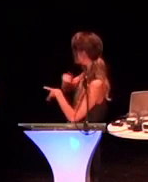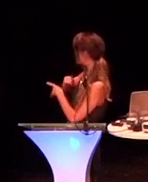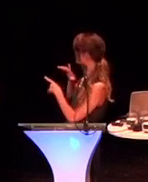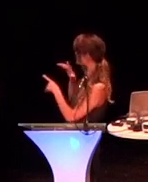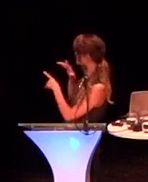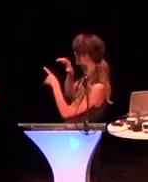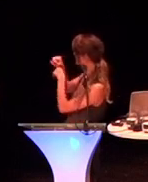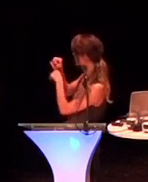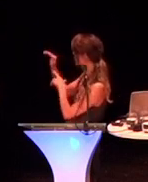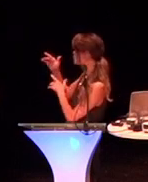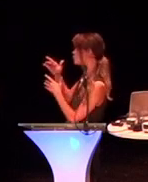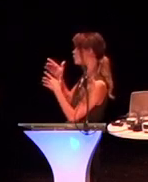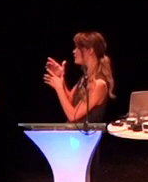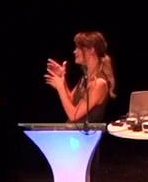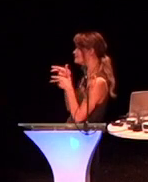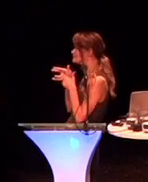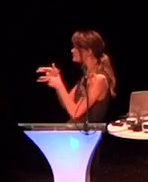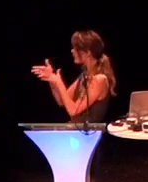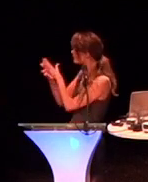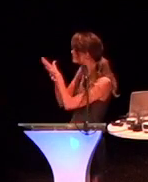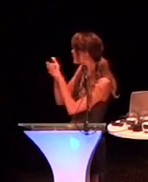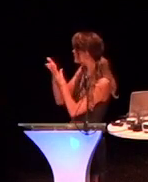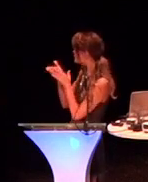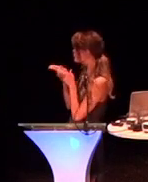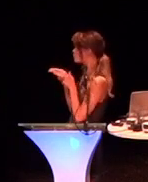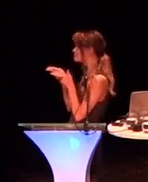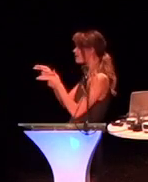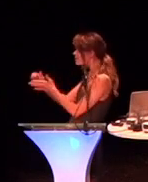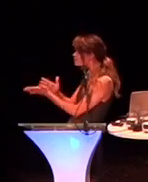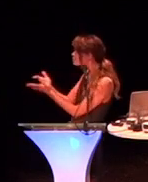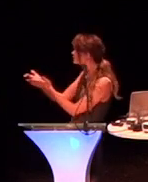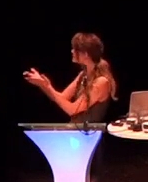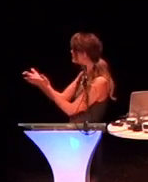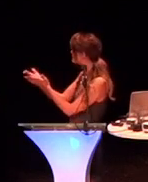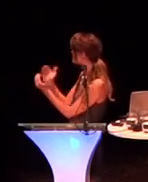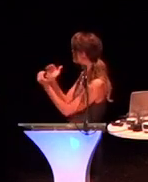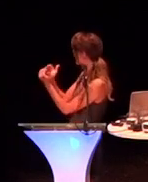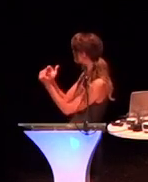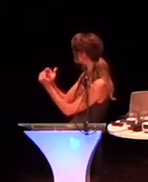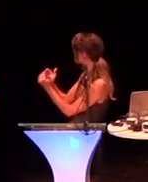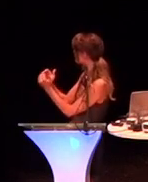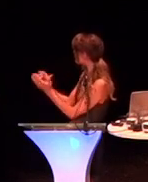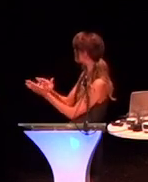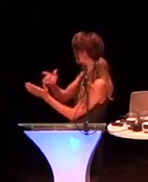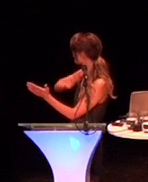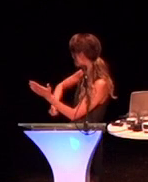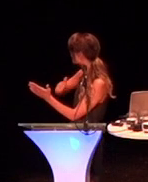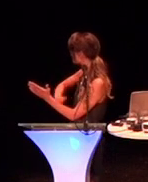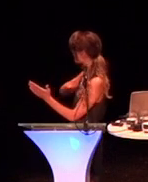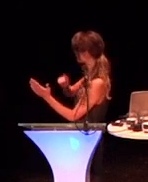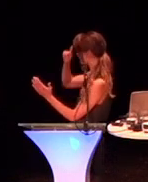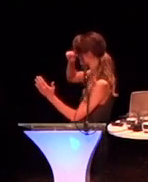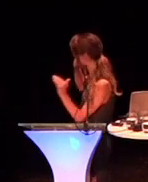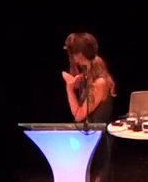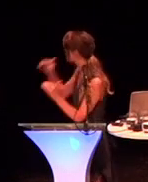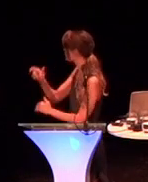her background that she could pick up that your style of signing, your style of translation matched the main character,